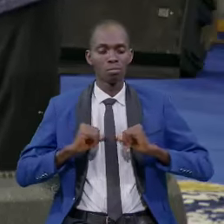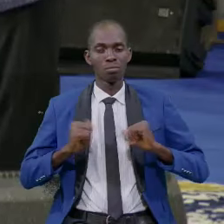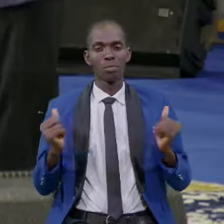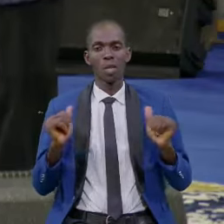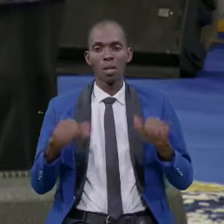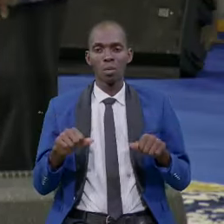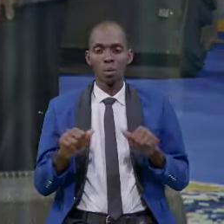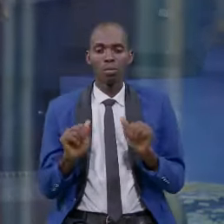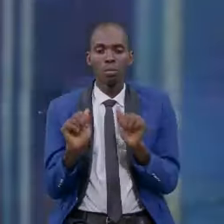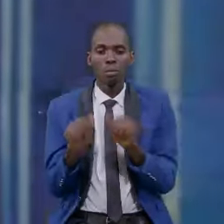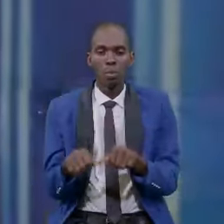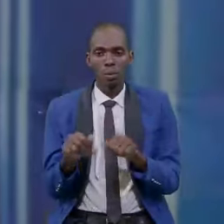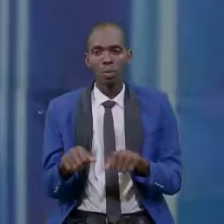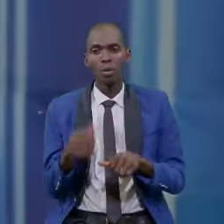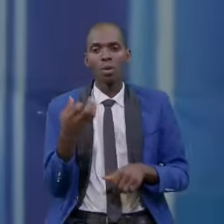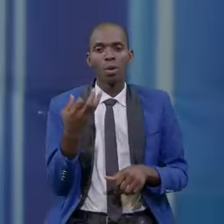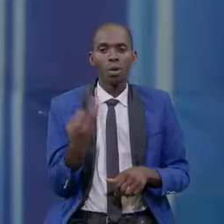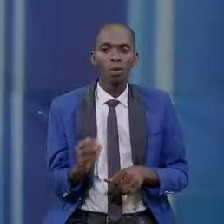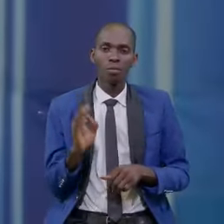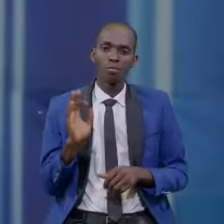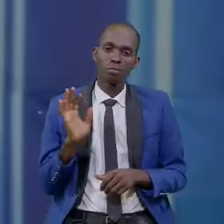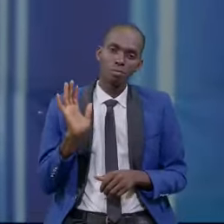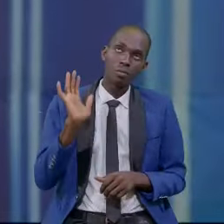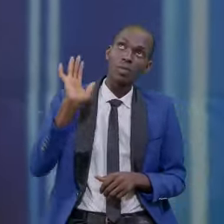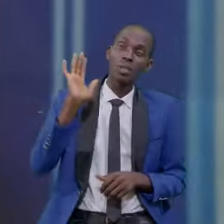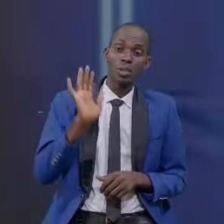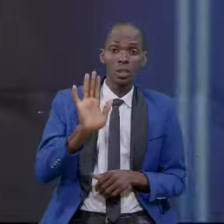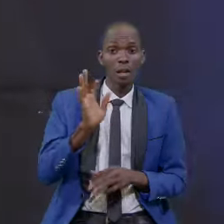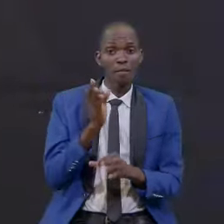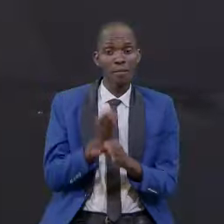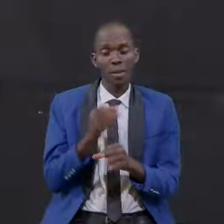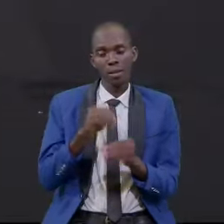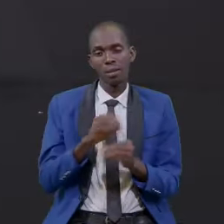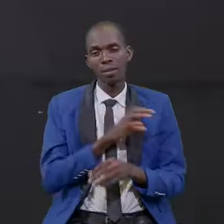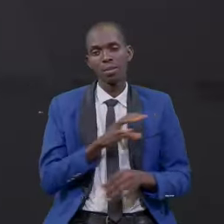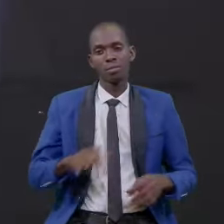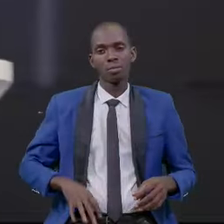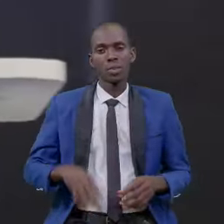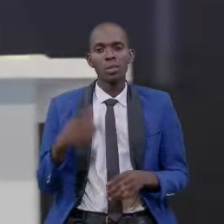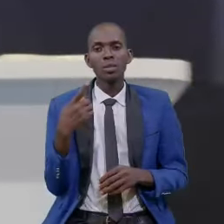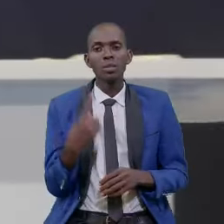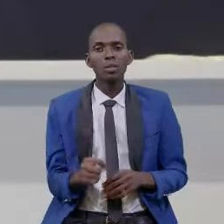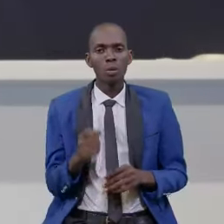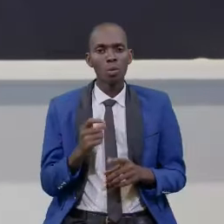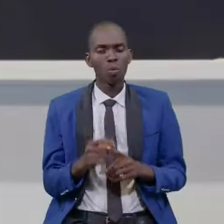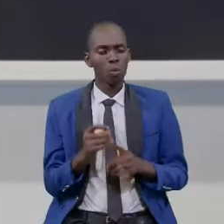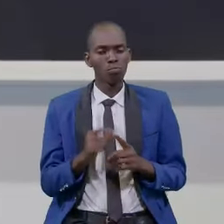possibilities of thy faith in Christ. The word